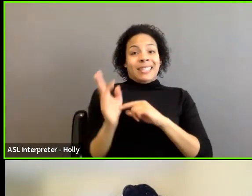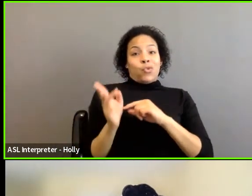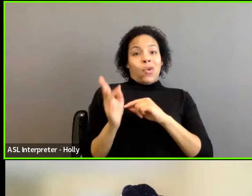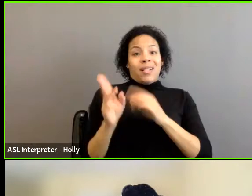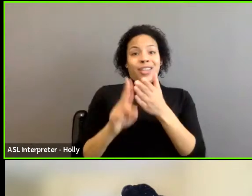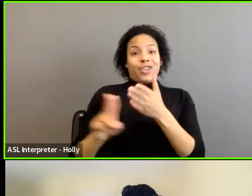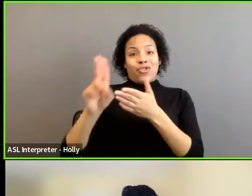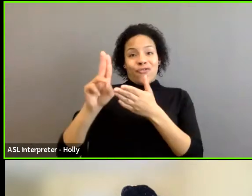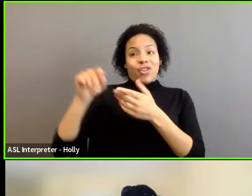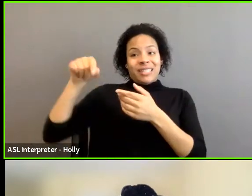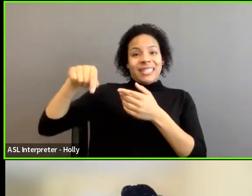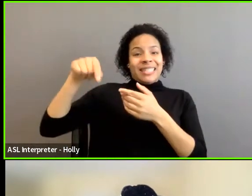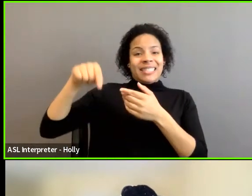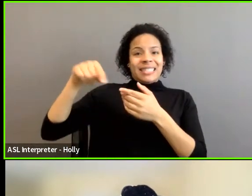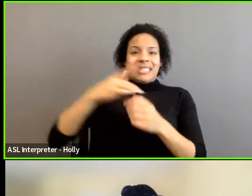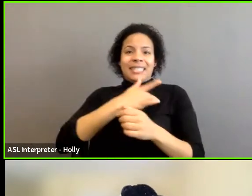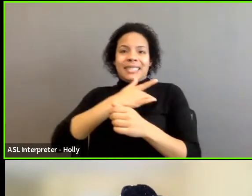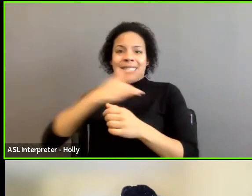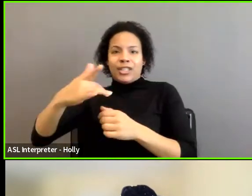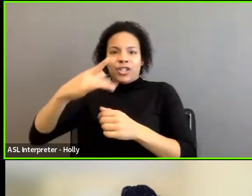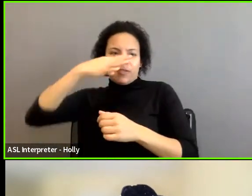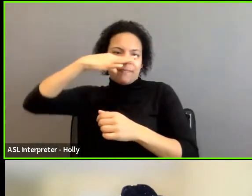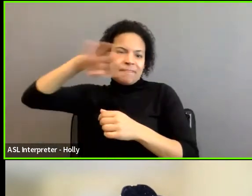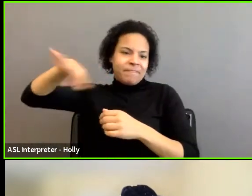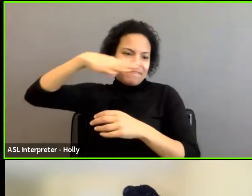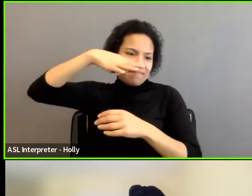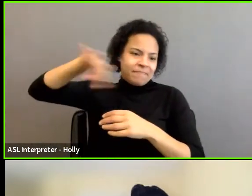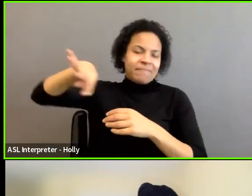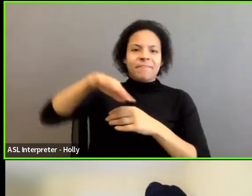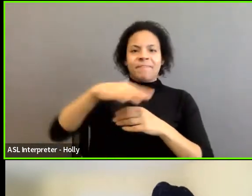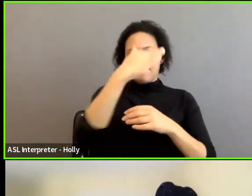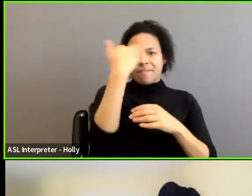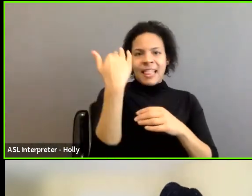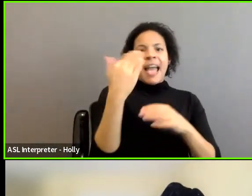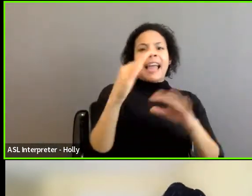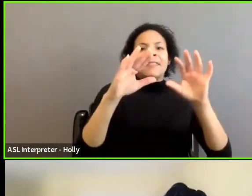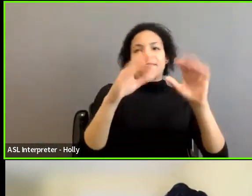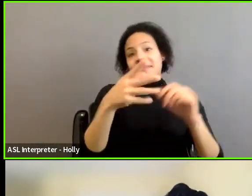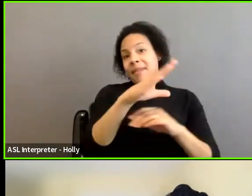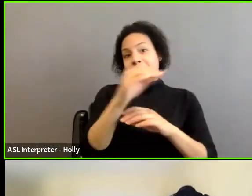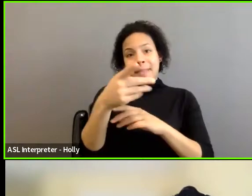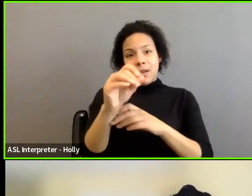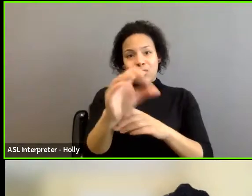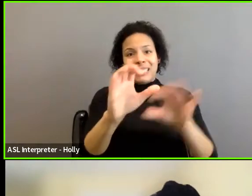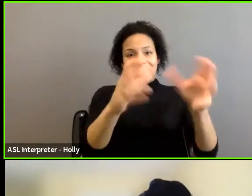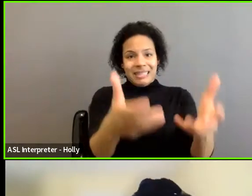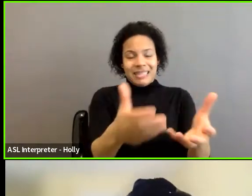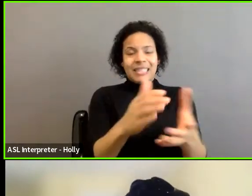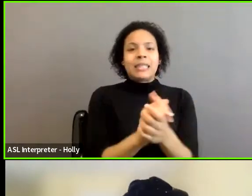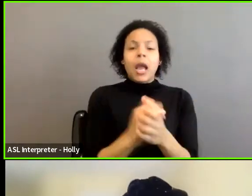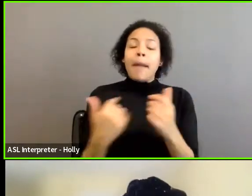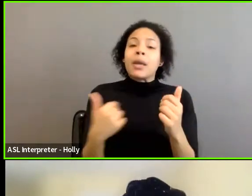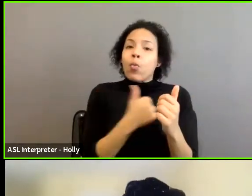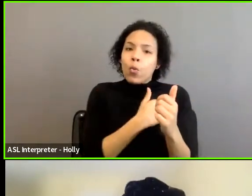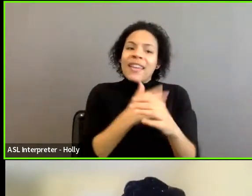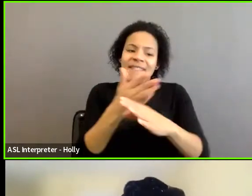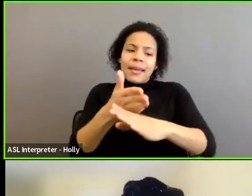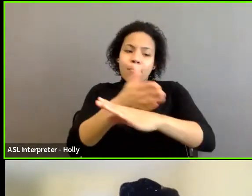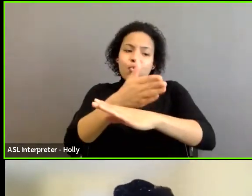the side and has never really, we've made some strides, but we still got a long way to